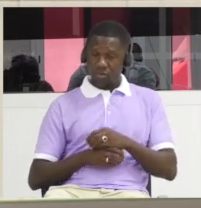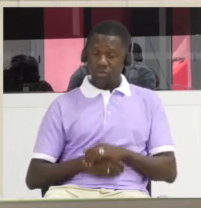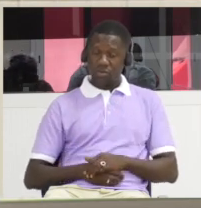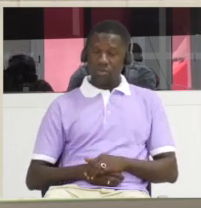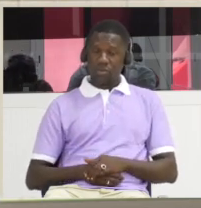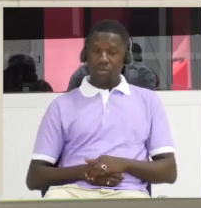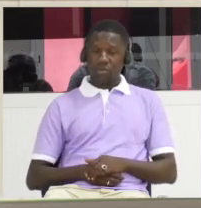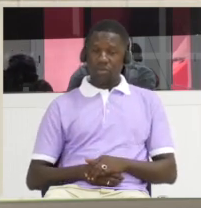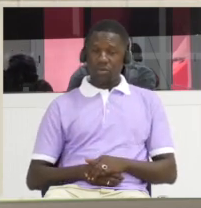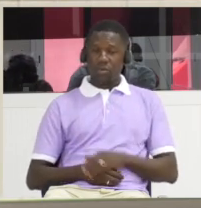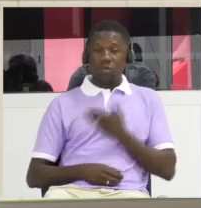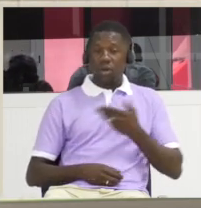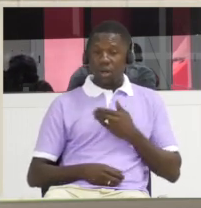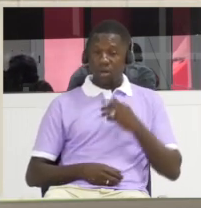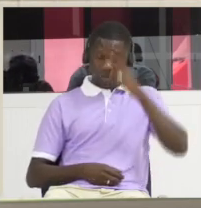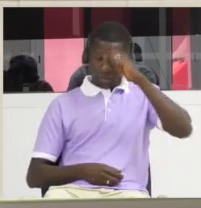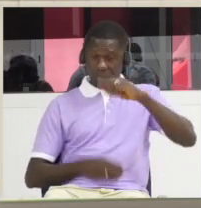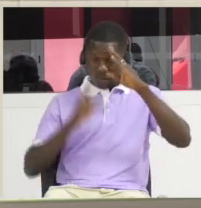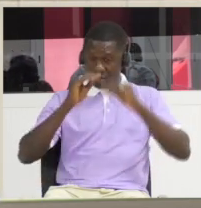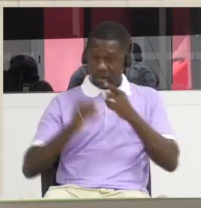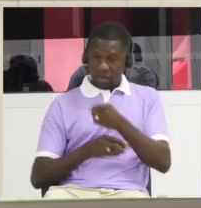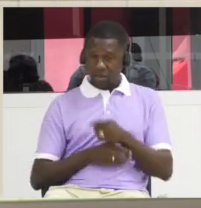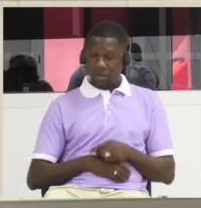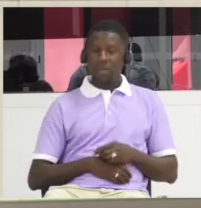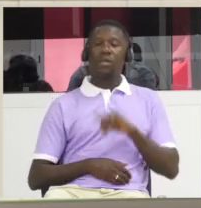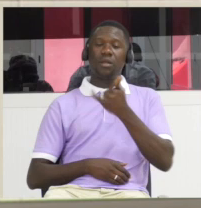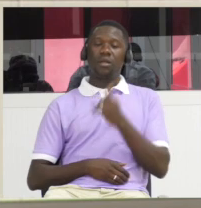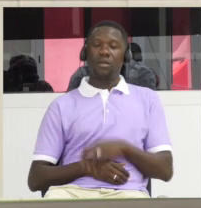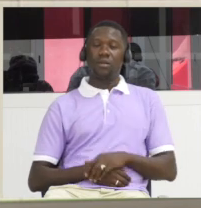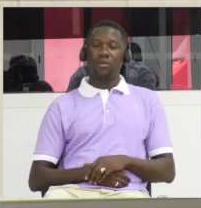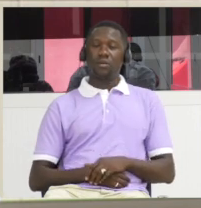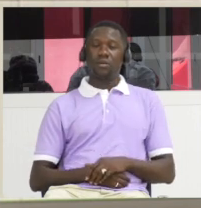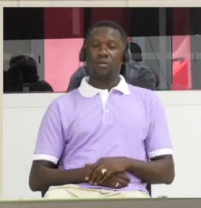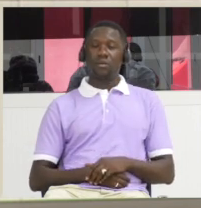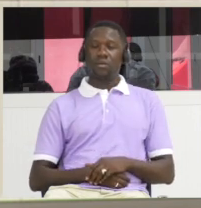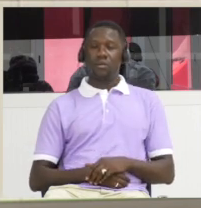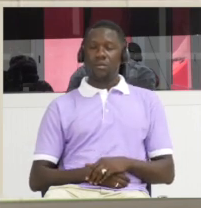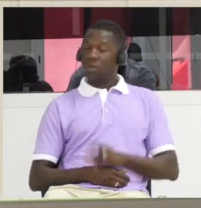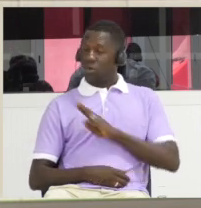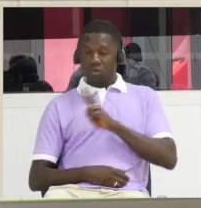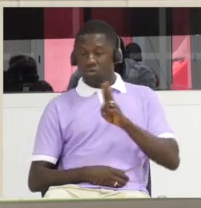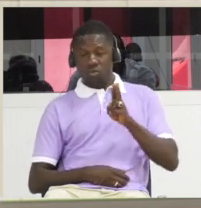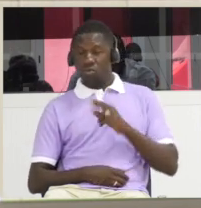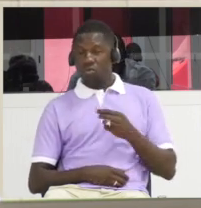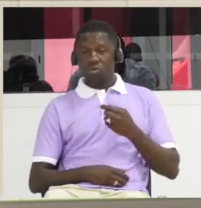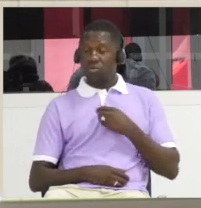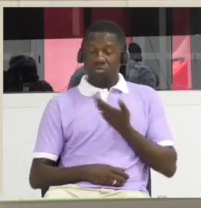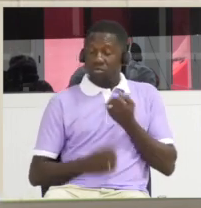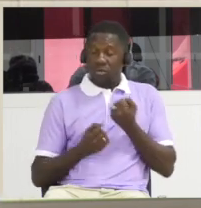At the police station? Yes. No, because, I mean, there was already action being